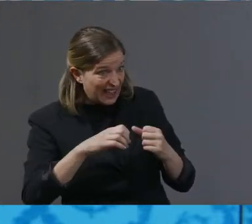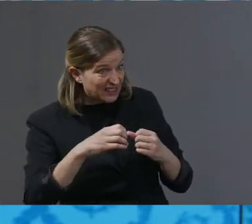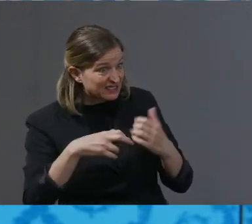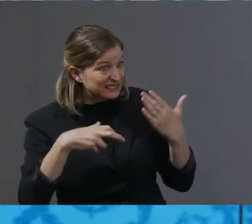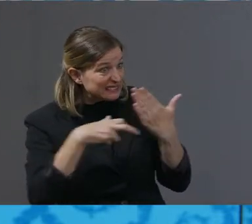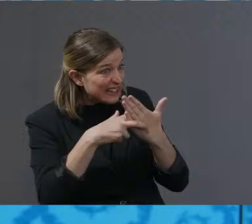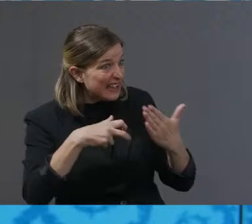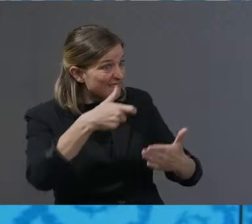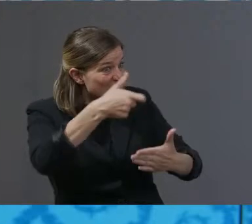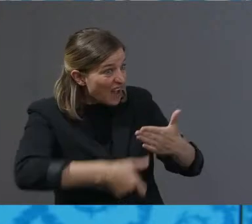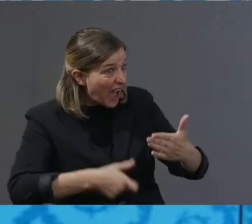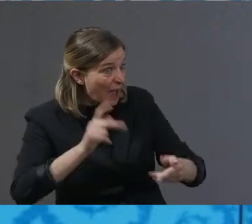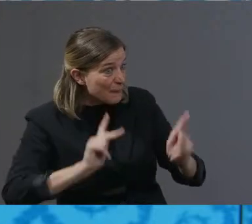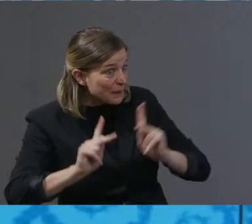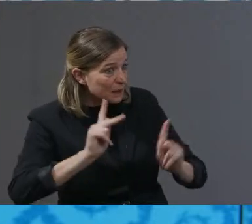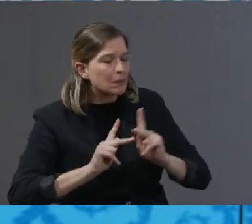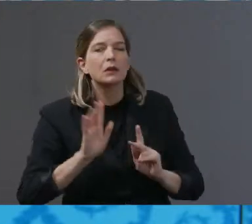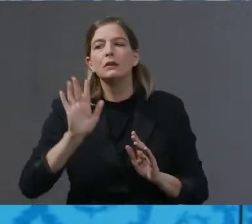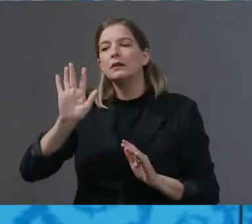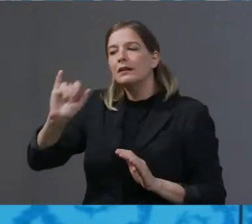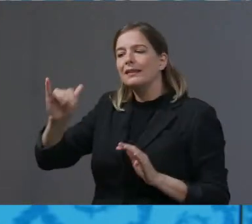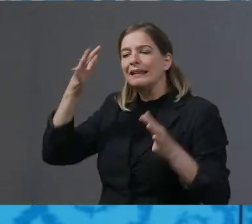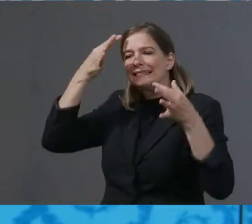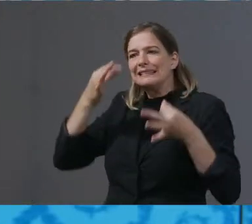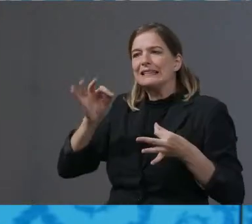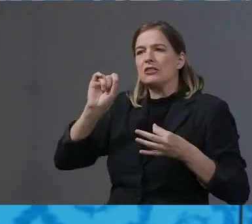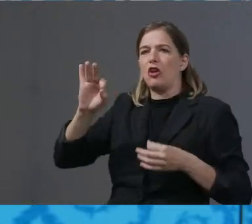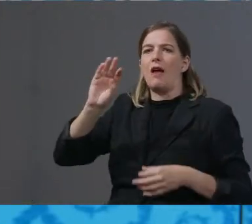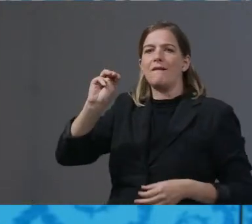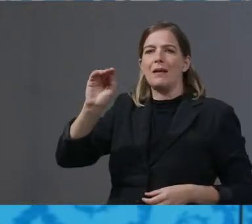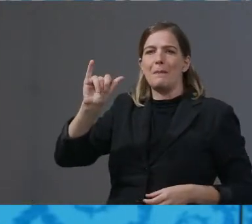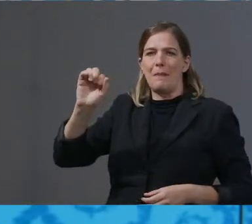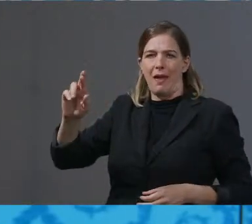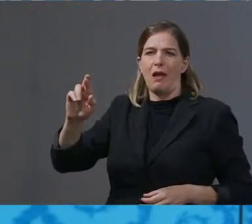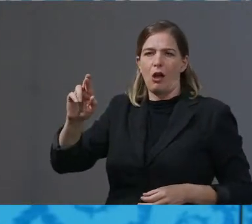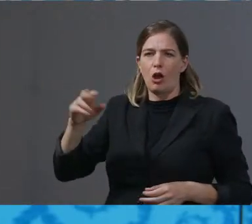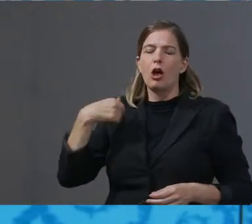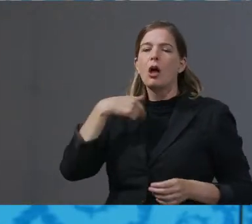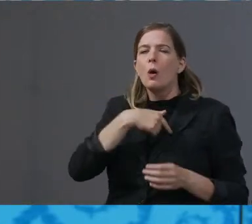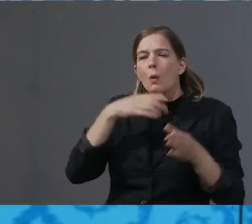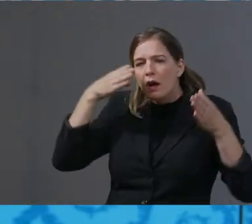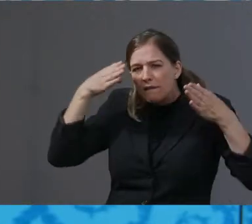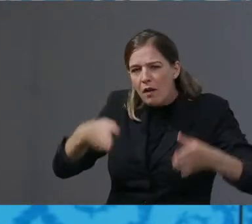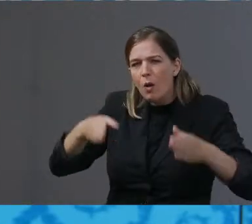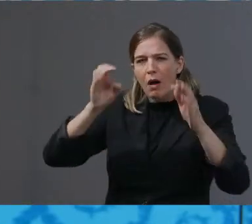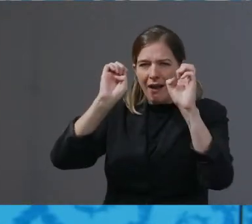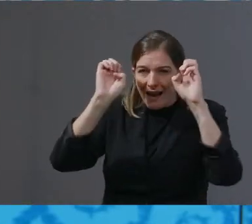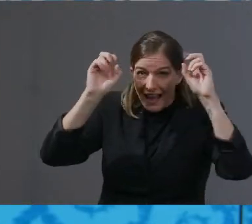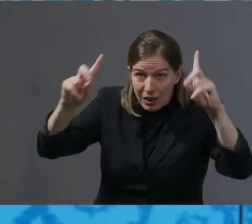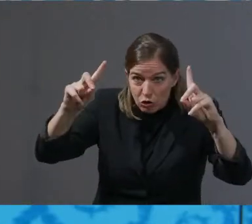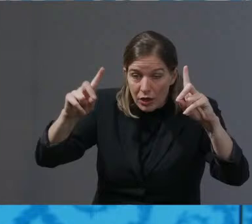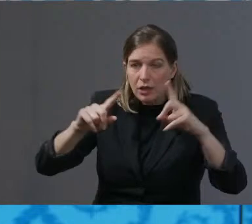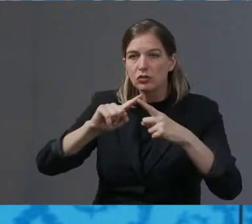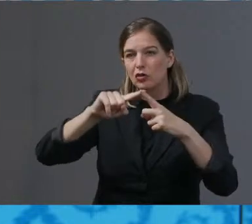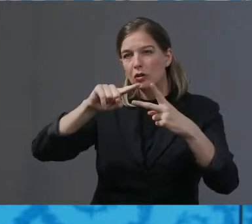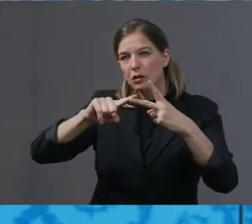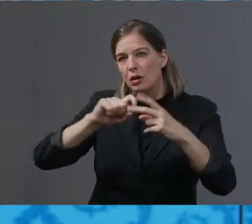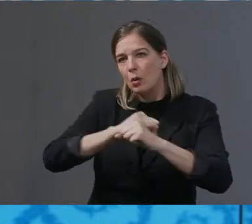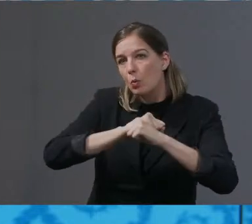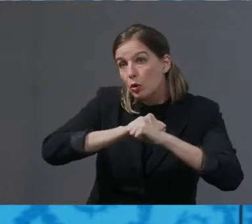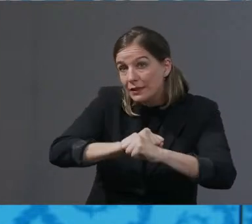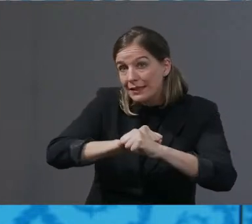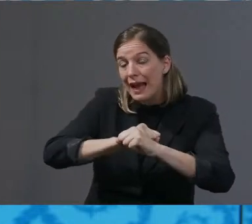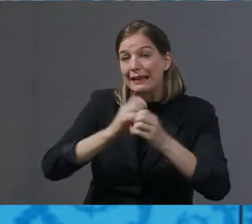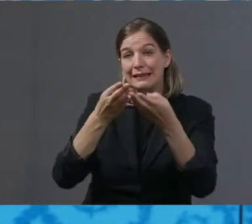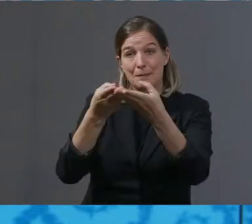I said, we are focusing on education, on protecting public health, on making certain that people